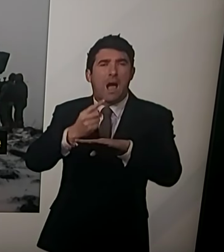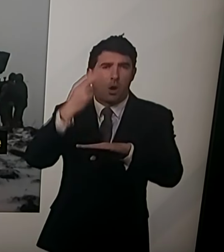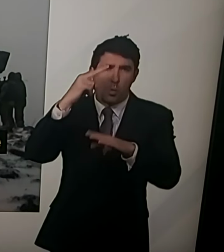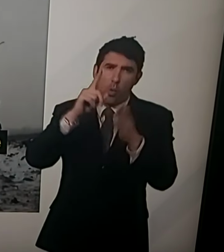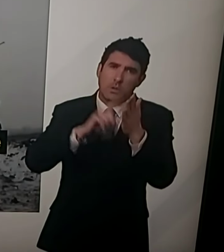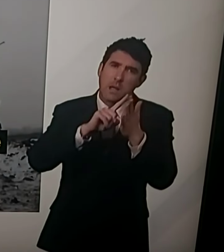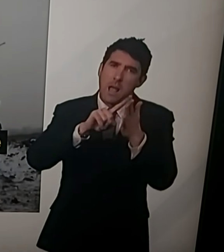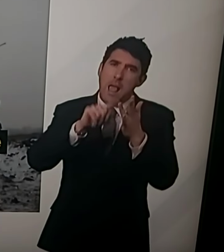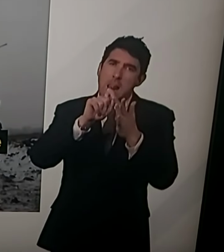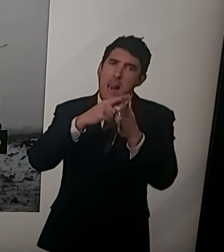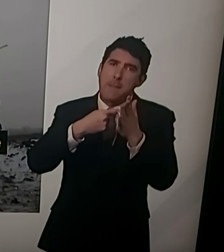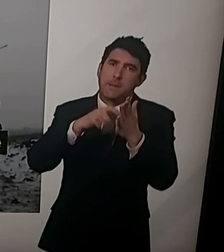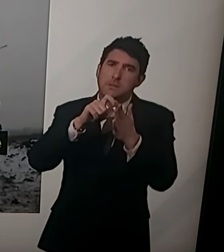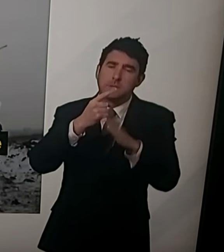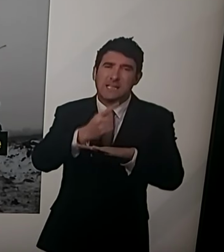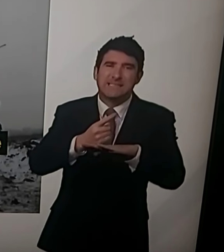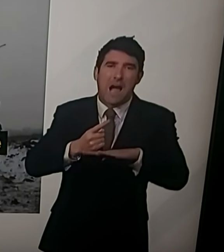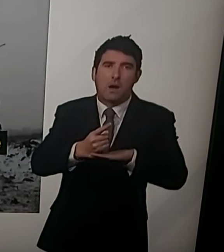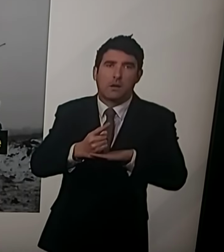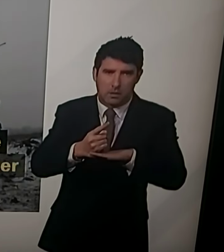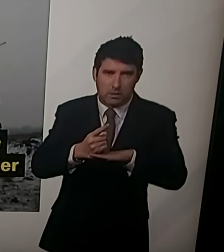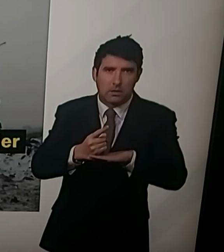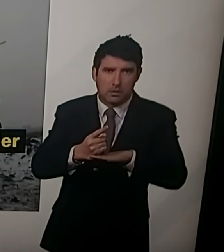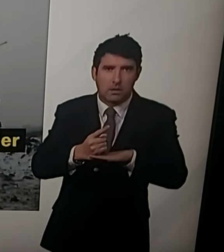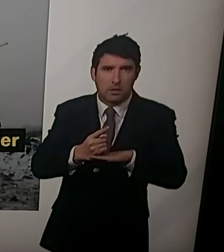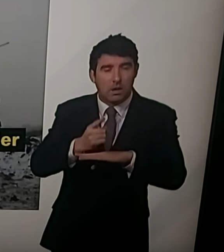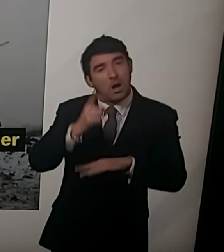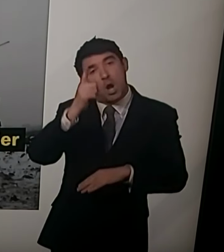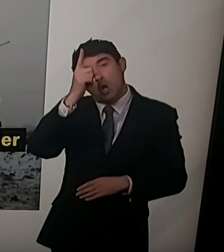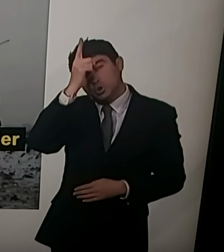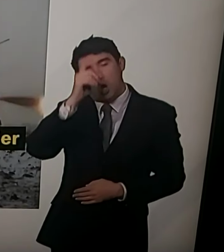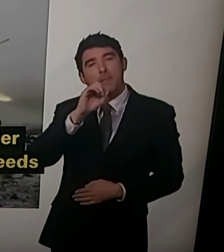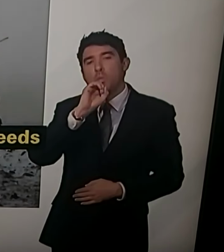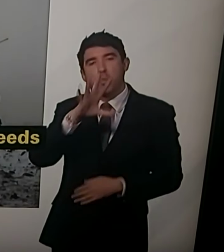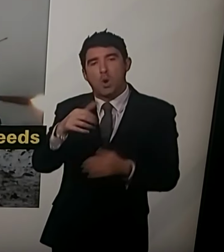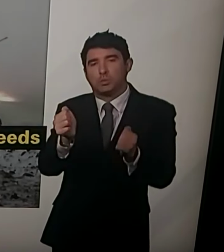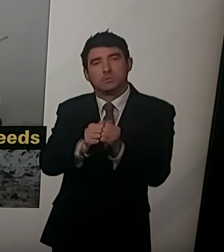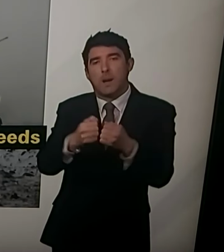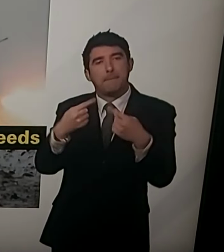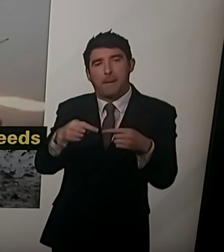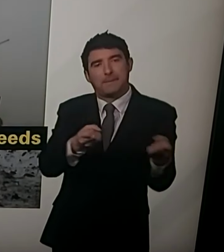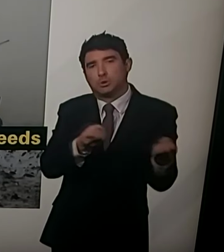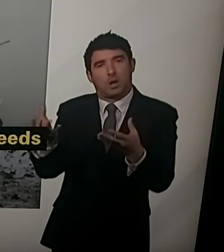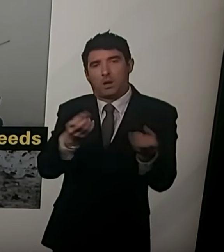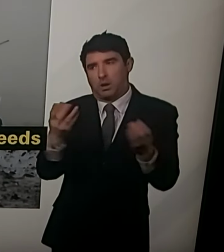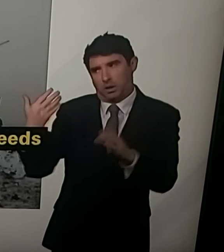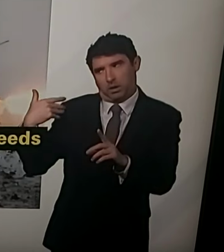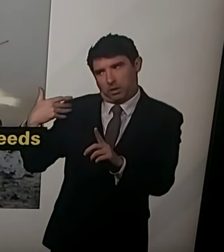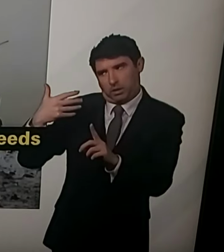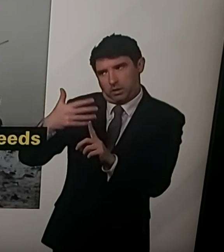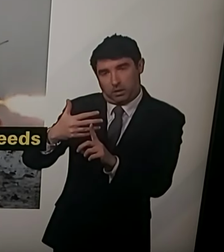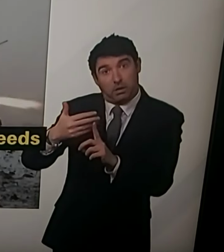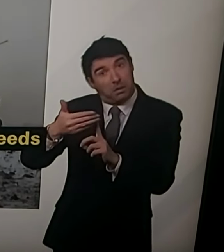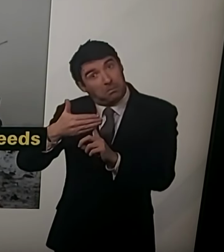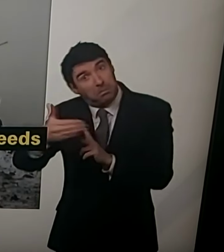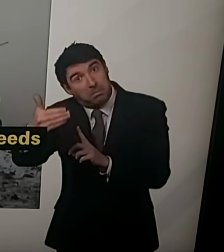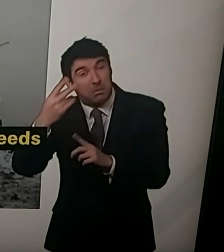give permission for them to be exported to Ukraine. We're expecting a decision on that shortly. But not only